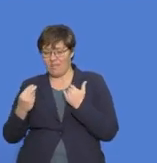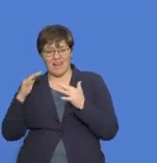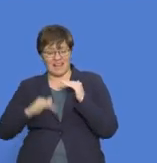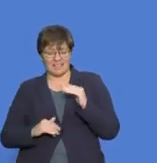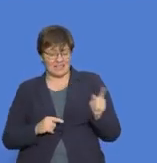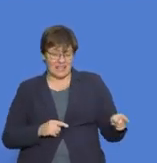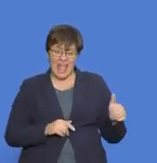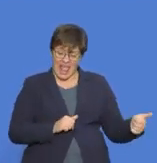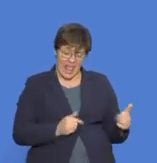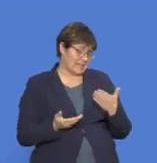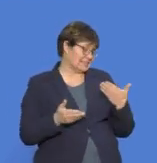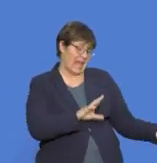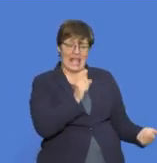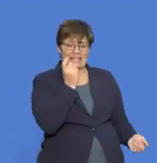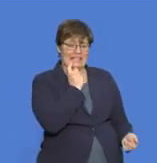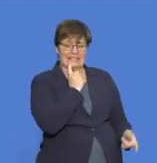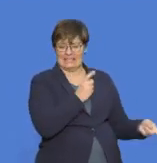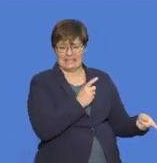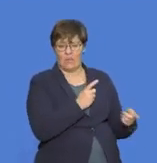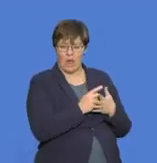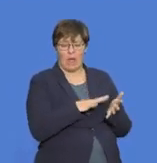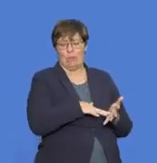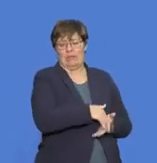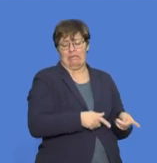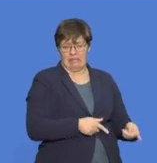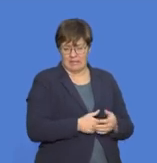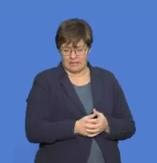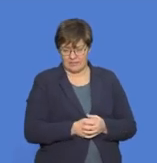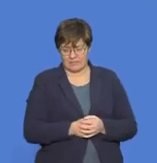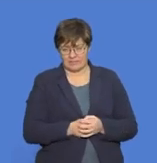going to die in the wind.